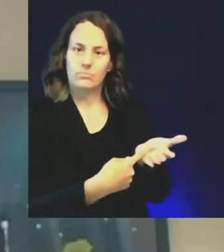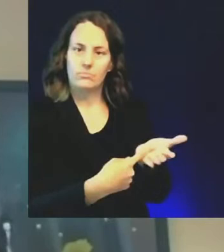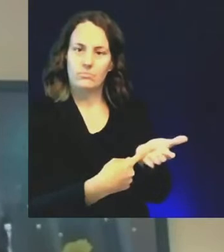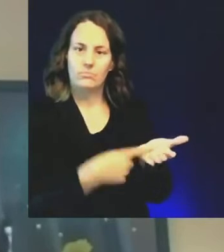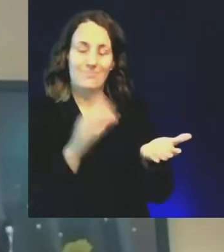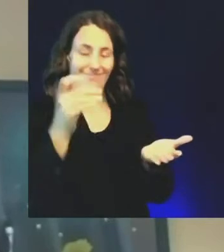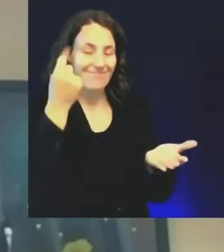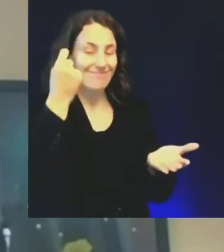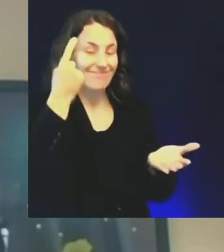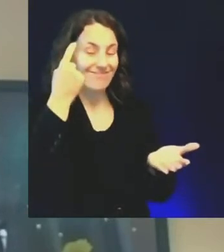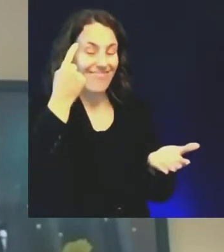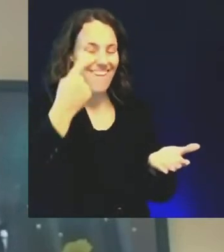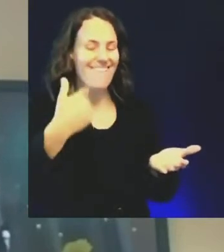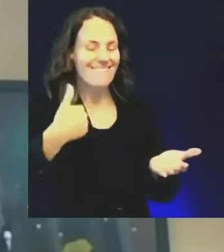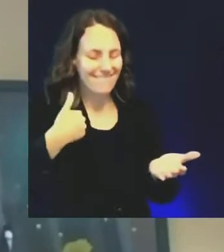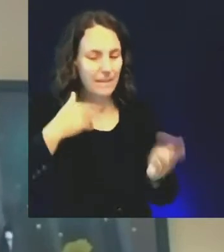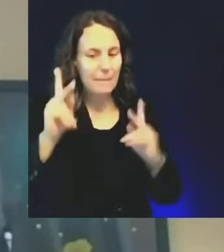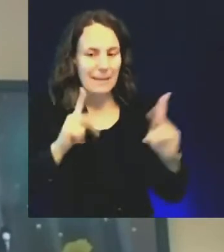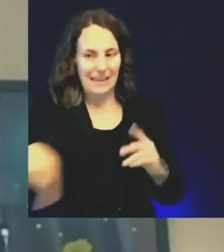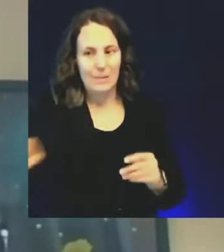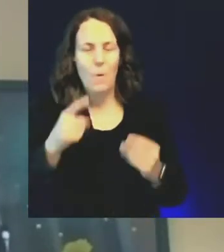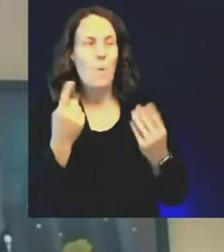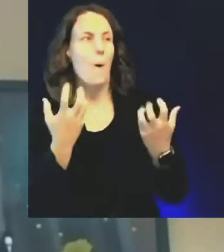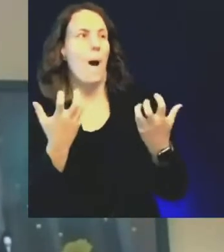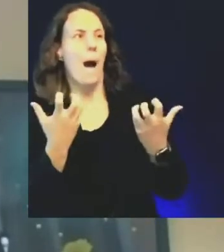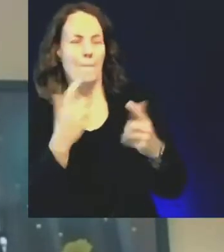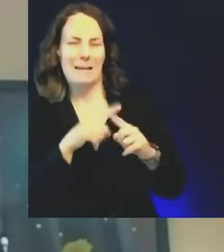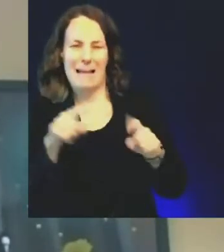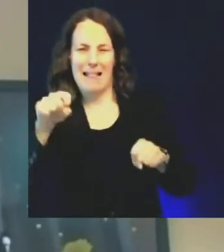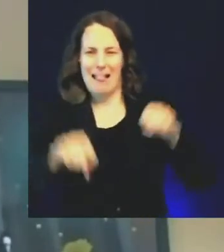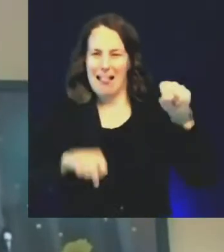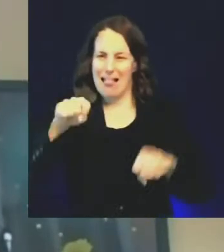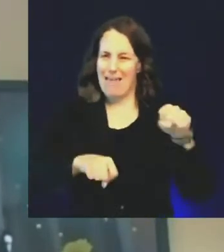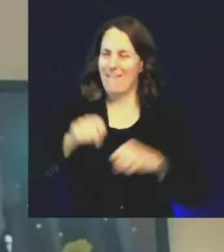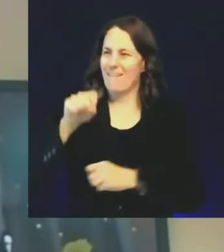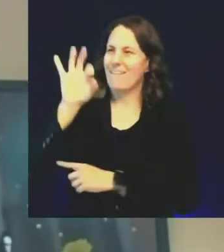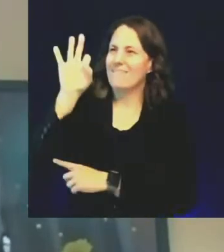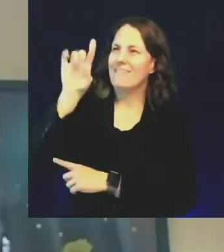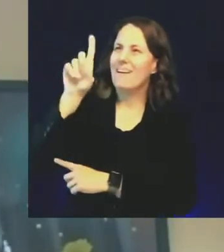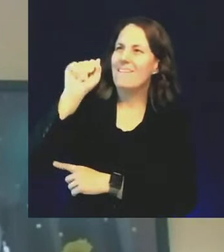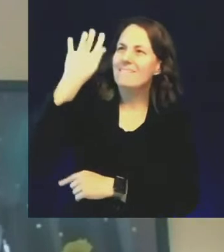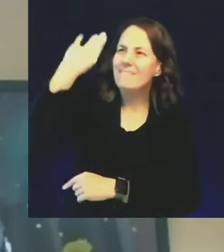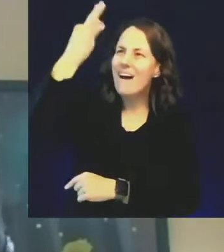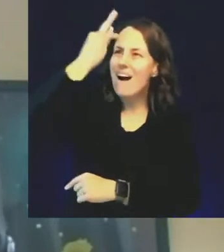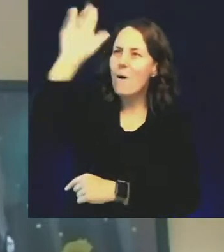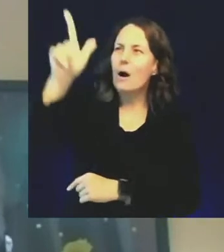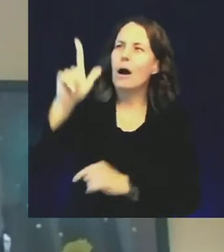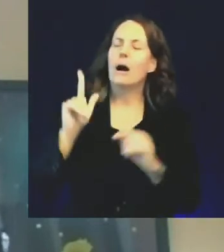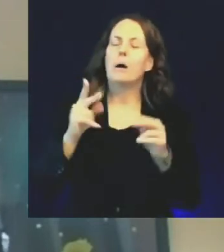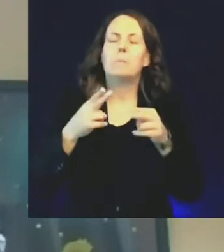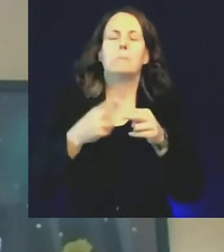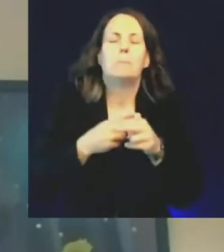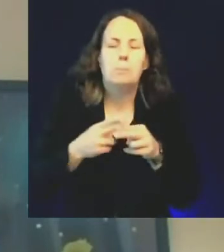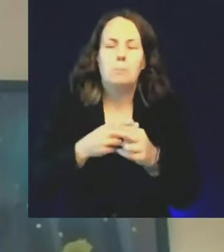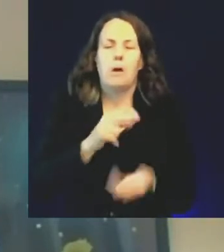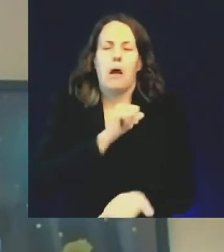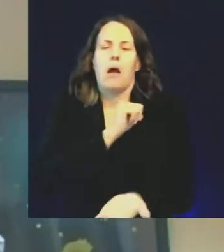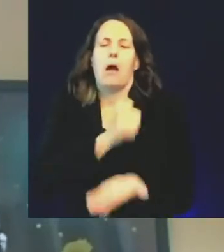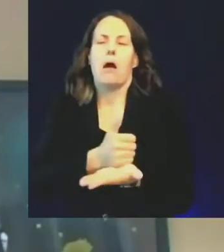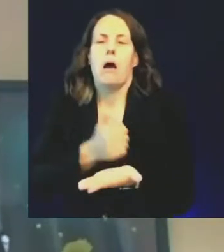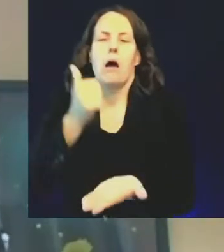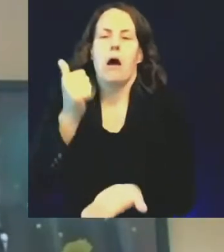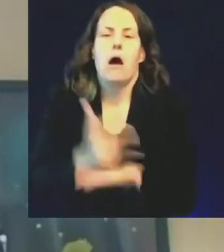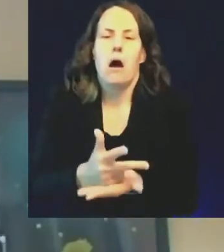as you know, Pfizer and Moderna have made application for licensure, and the FDA